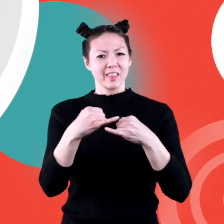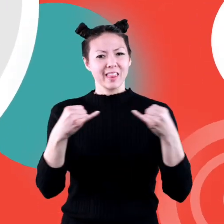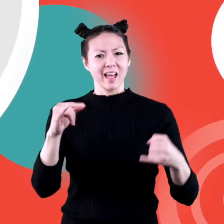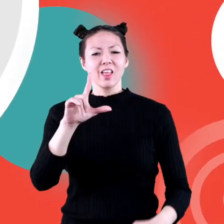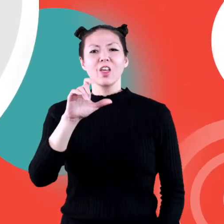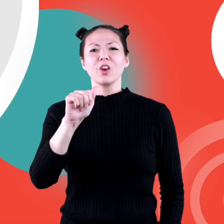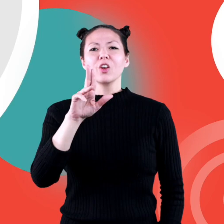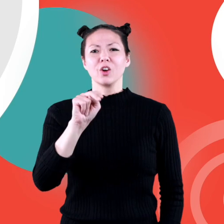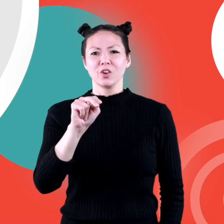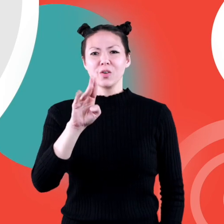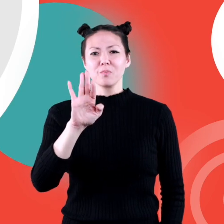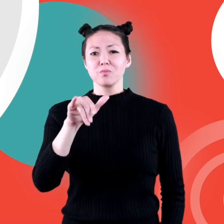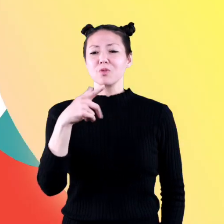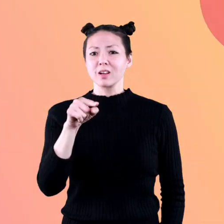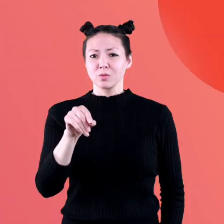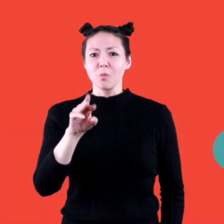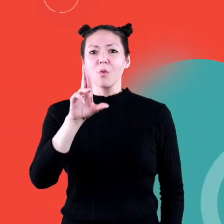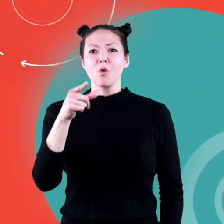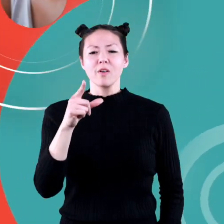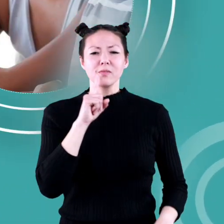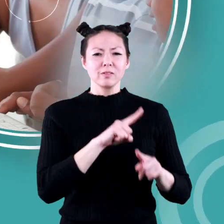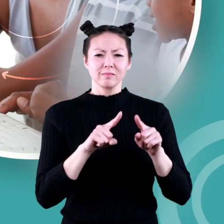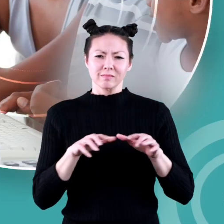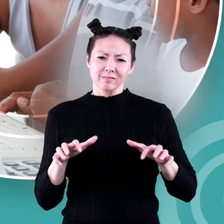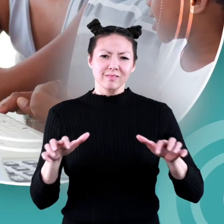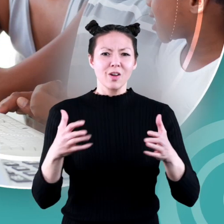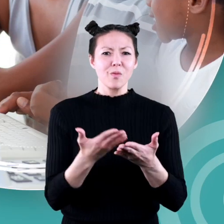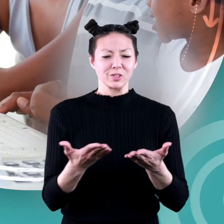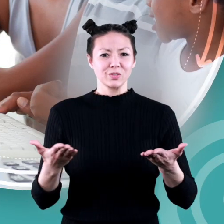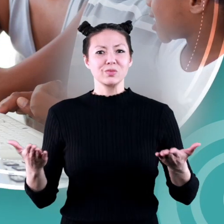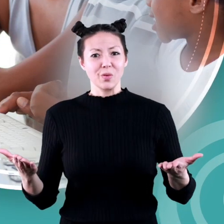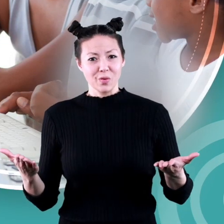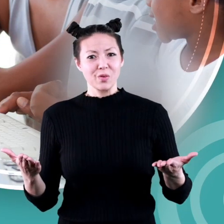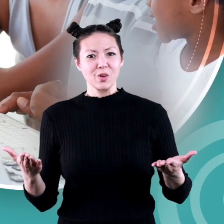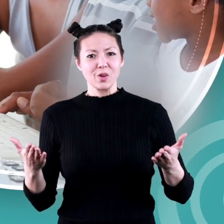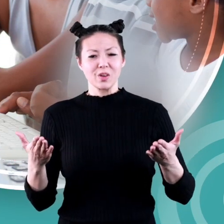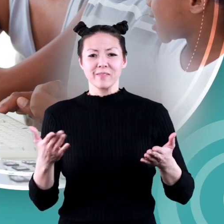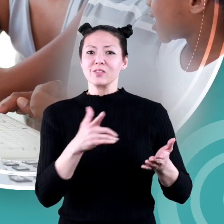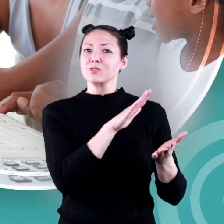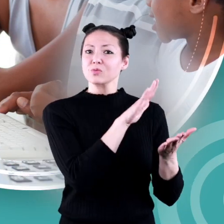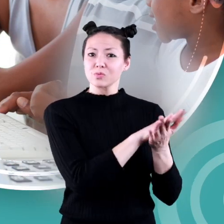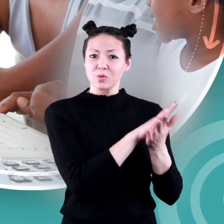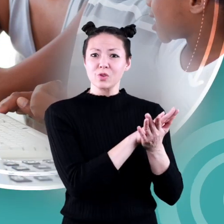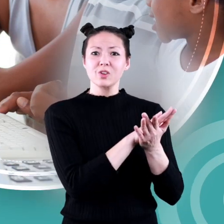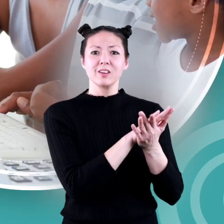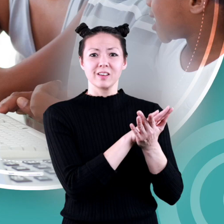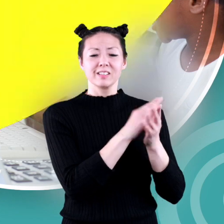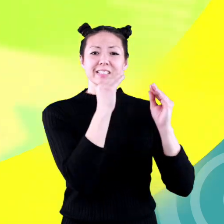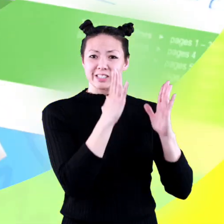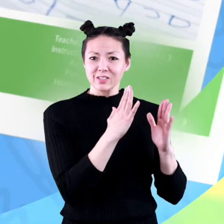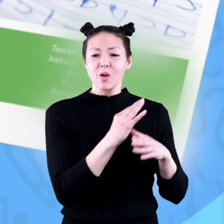learning with us. Visit us at learnbright.org for thousands of free